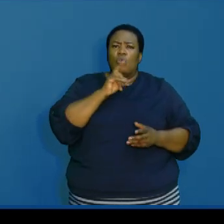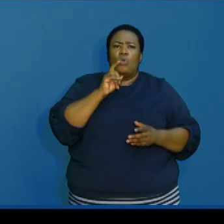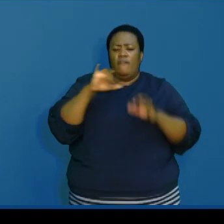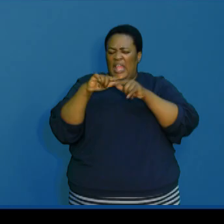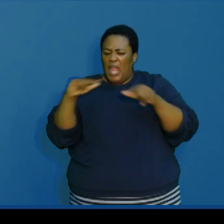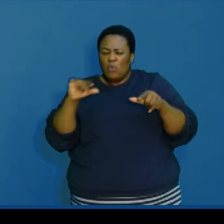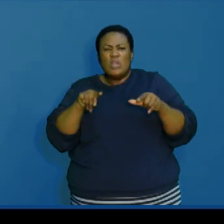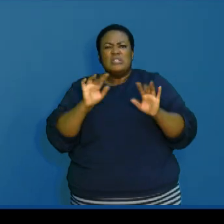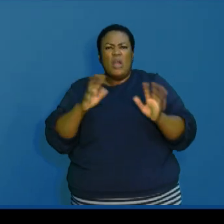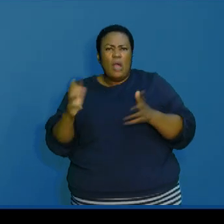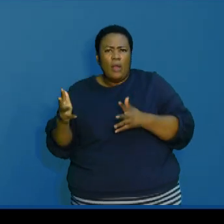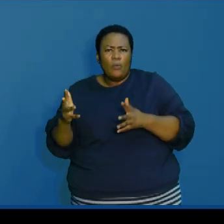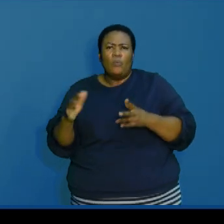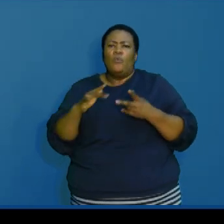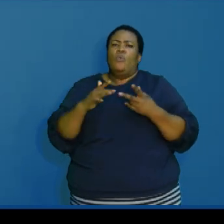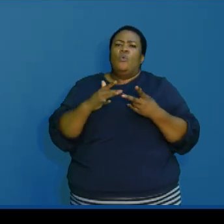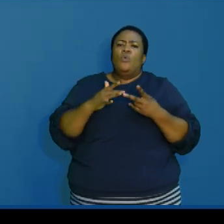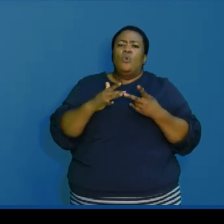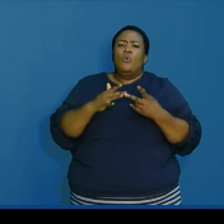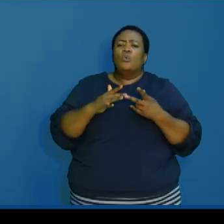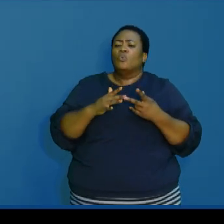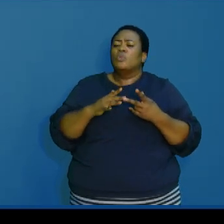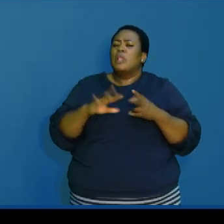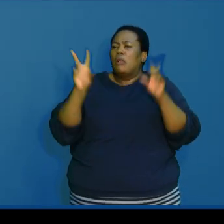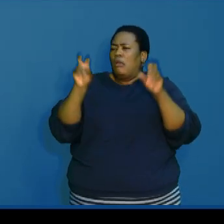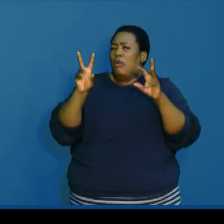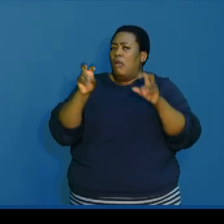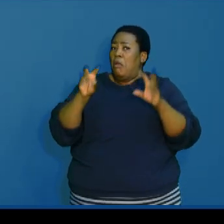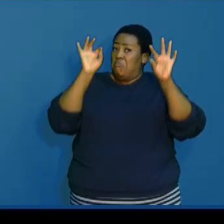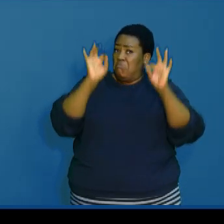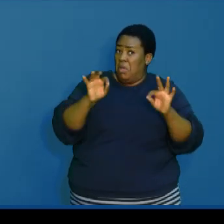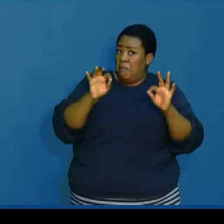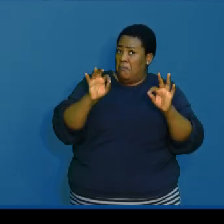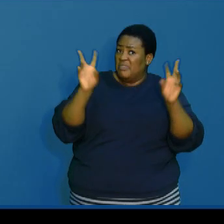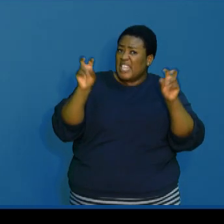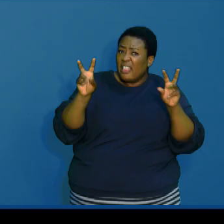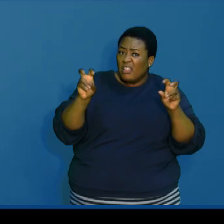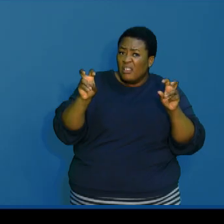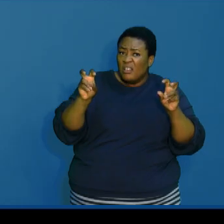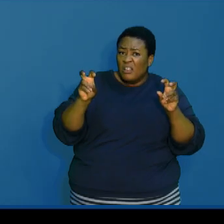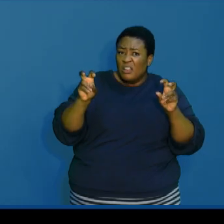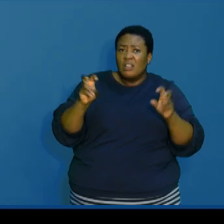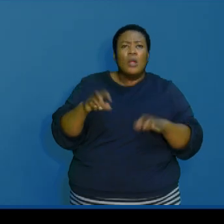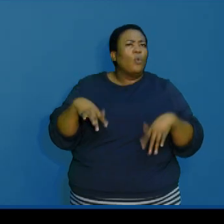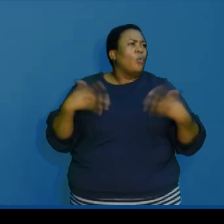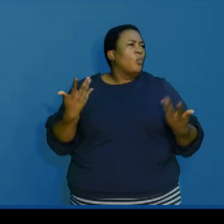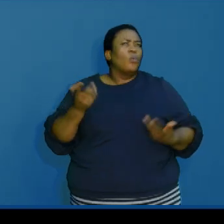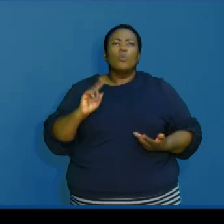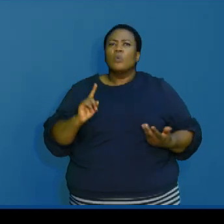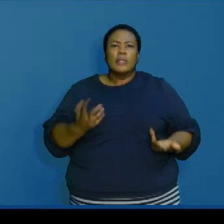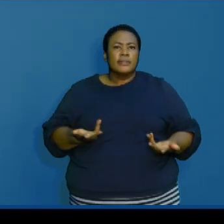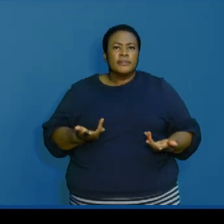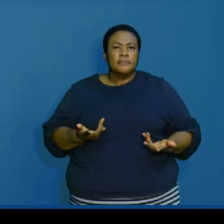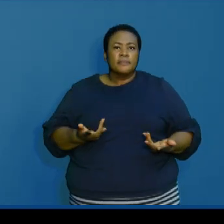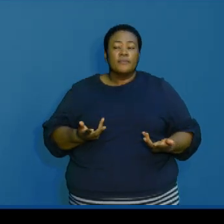the effectiveness of the title. Is it appropriate, this title? And these questions